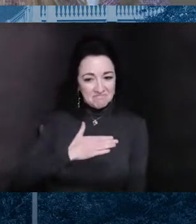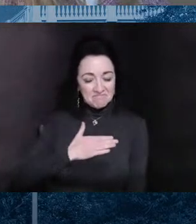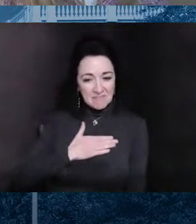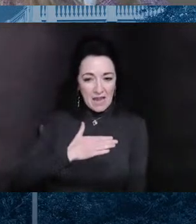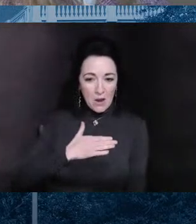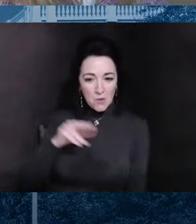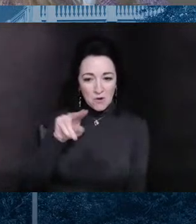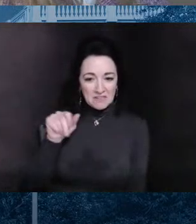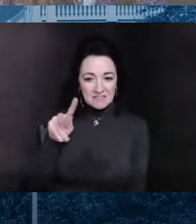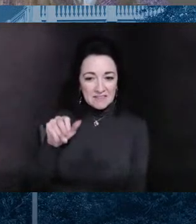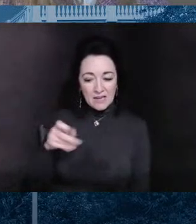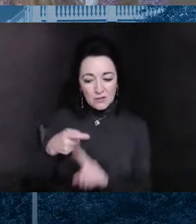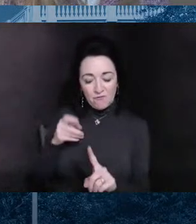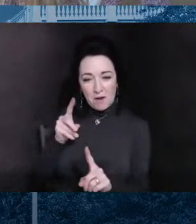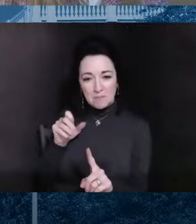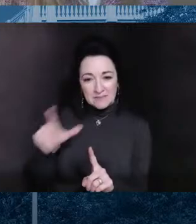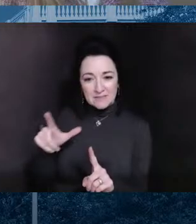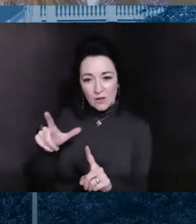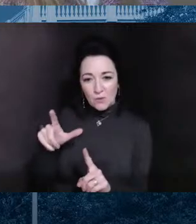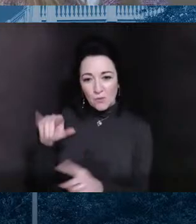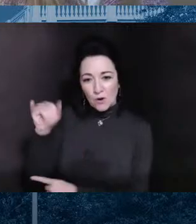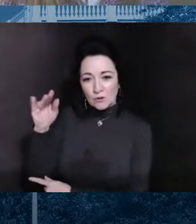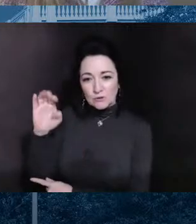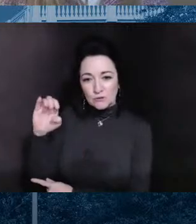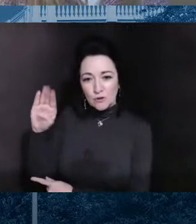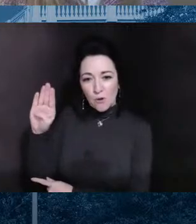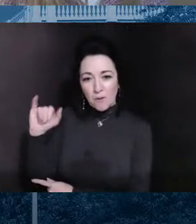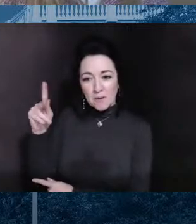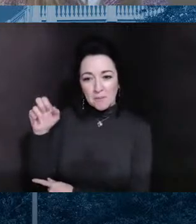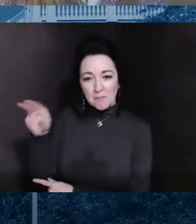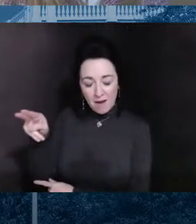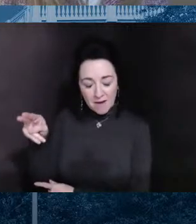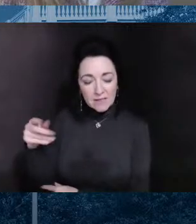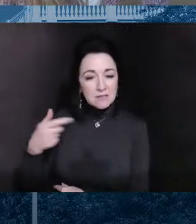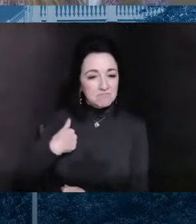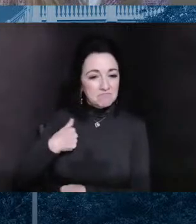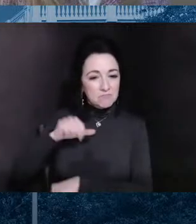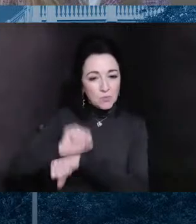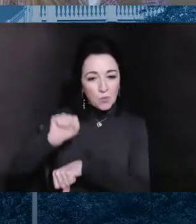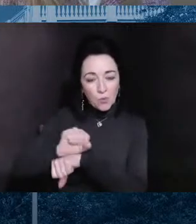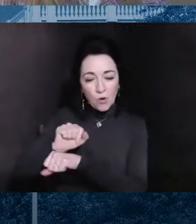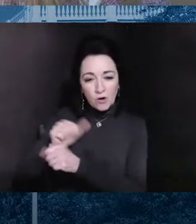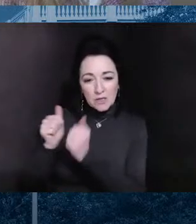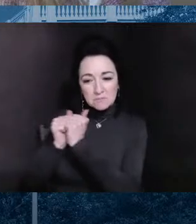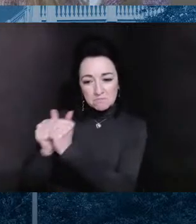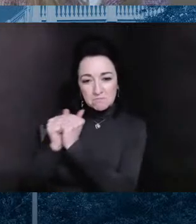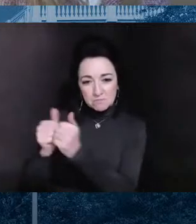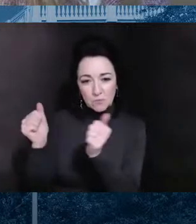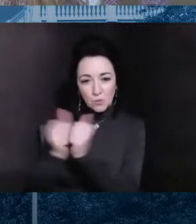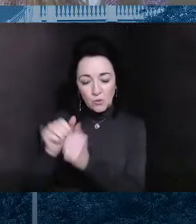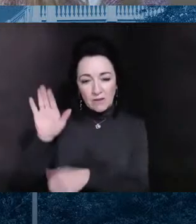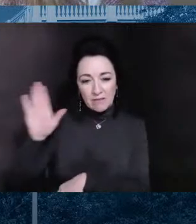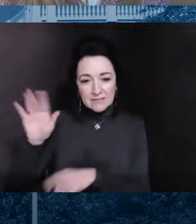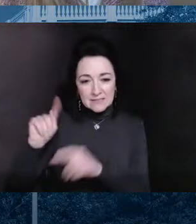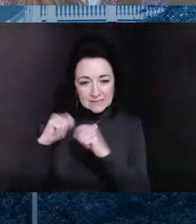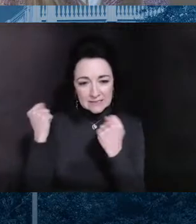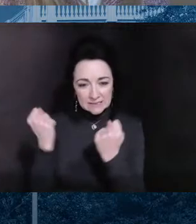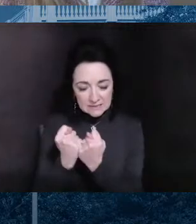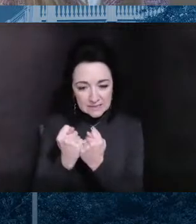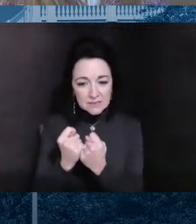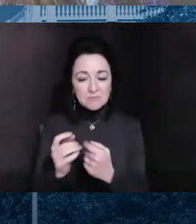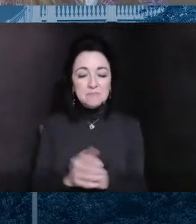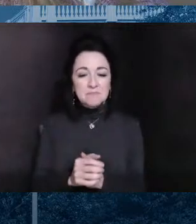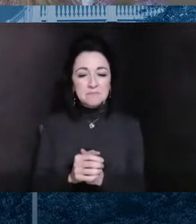Biden. And we've been working with his COVID-19 team, even with the press or with a conference